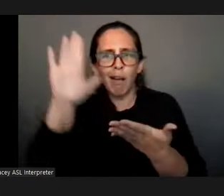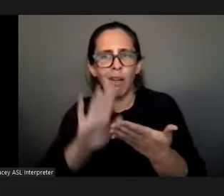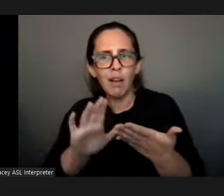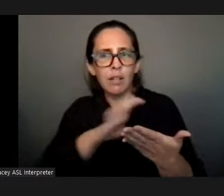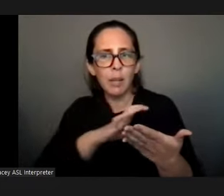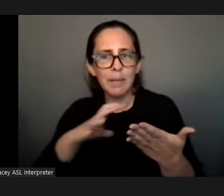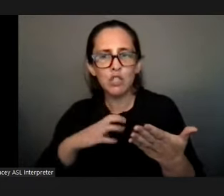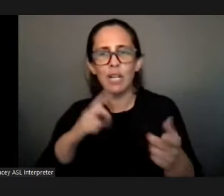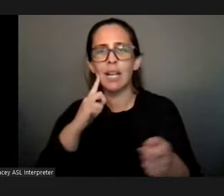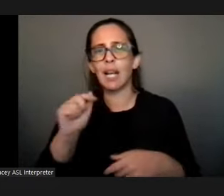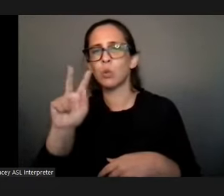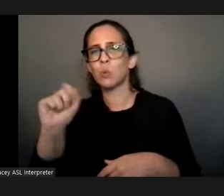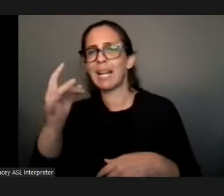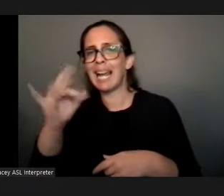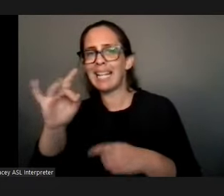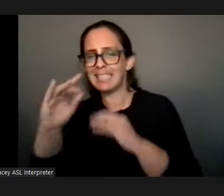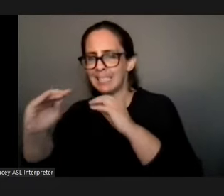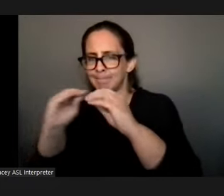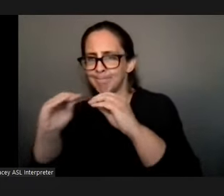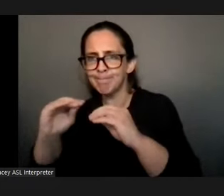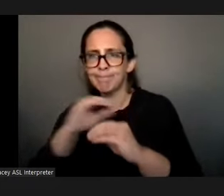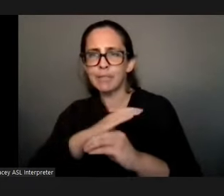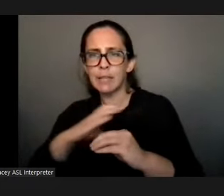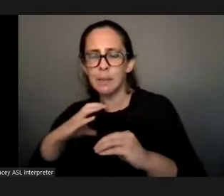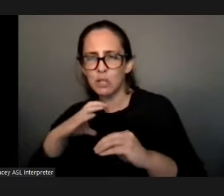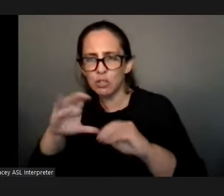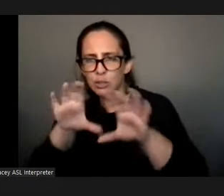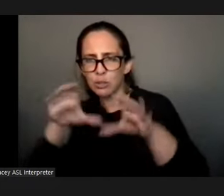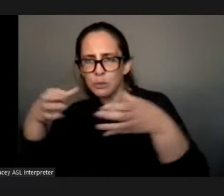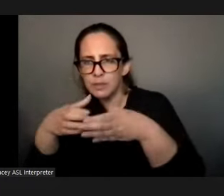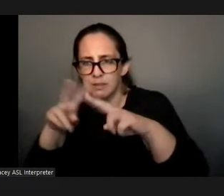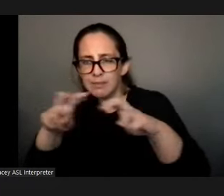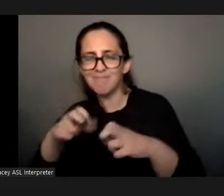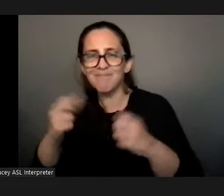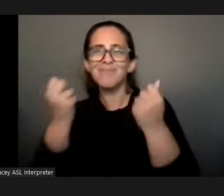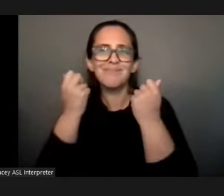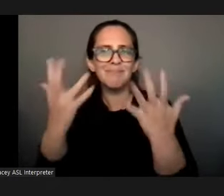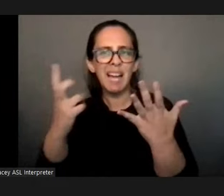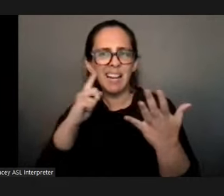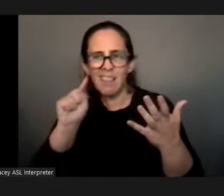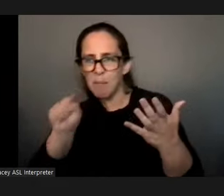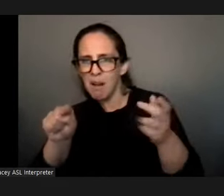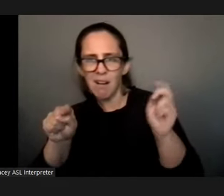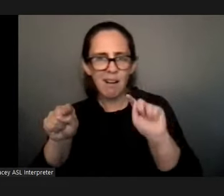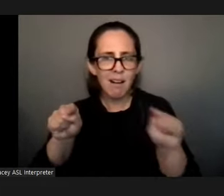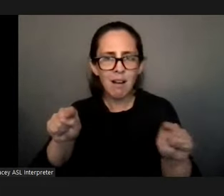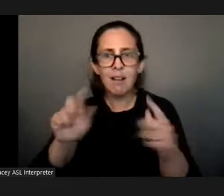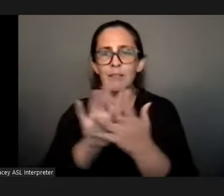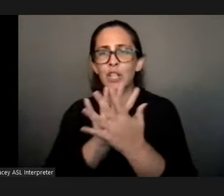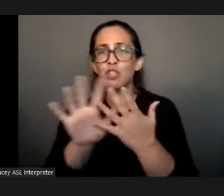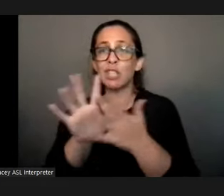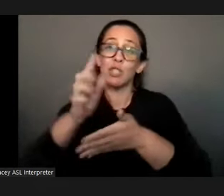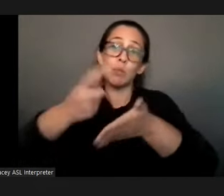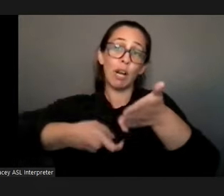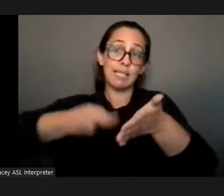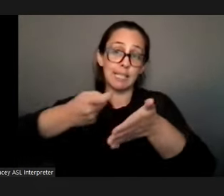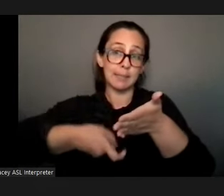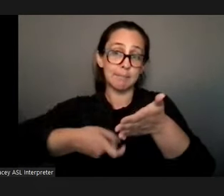2018 Fixed New York City Advisory Panel. Many of them came back with the same concept of congestion pricing.